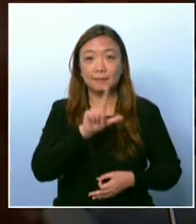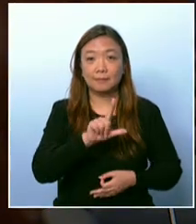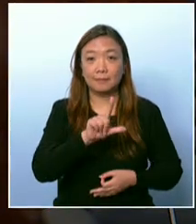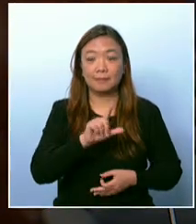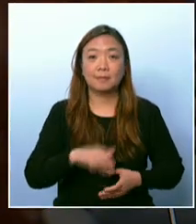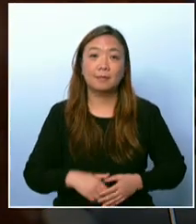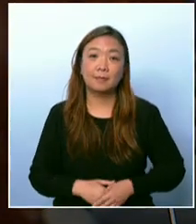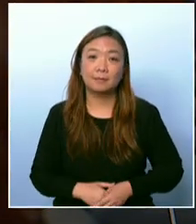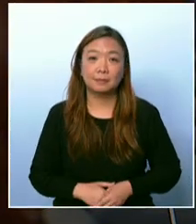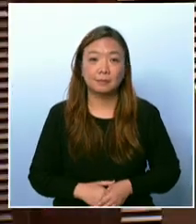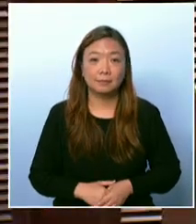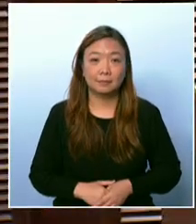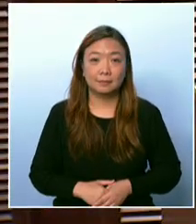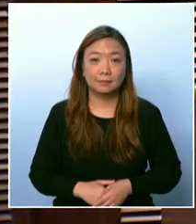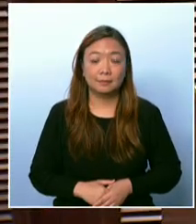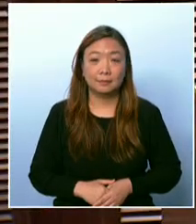Starry Lee.